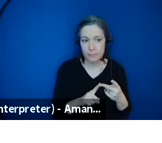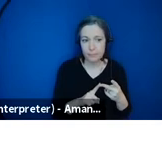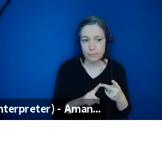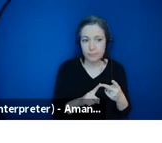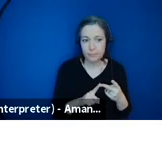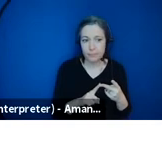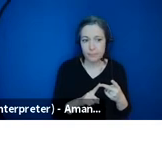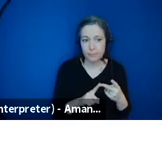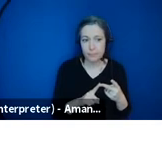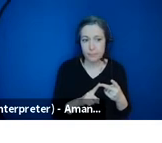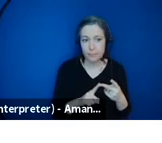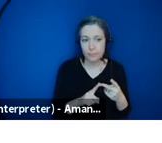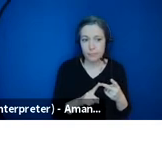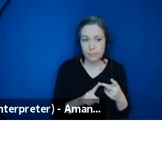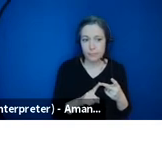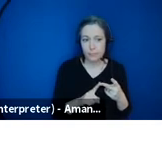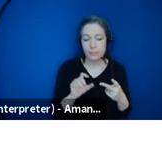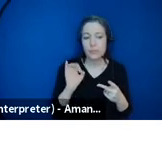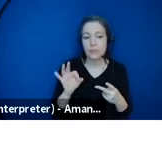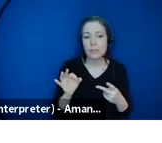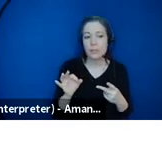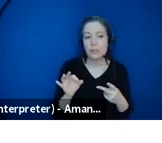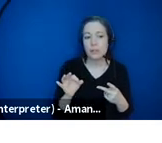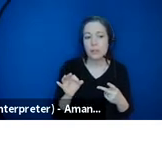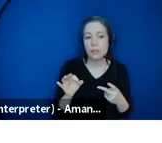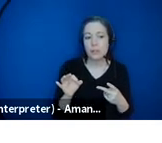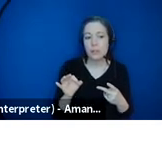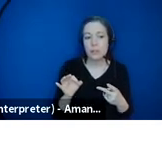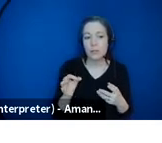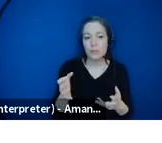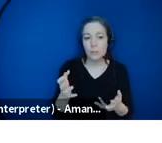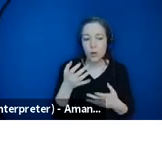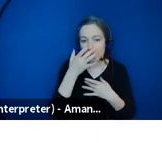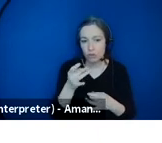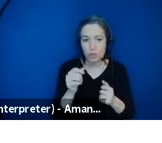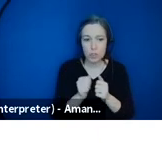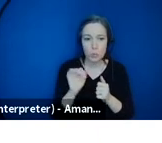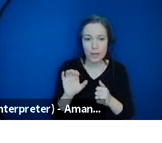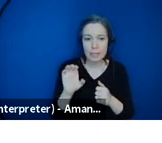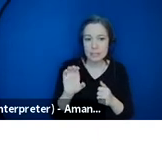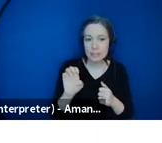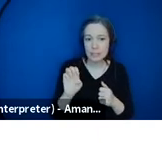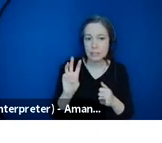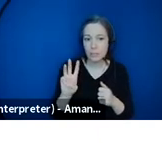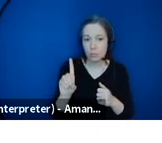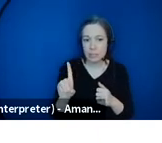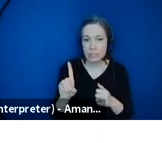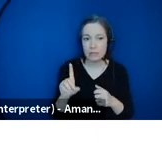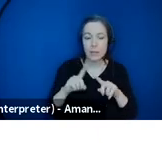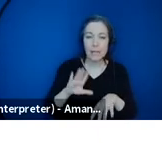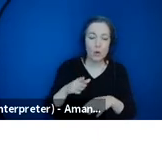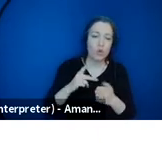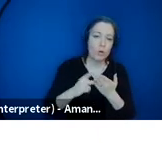can fill out this form and then a member of their staff will reach out to you and let you know of some opportunities. That may be available depending on the program of study that you're